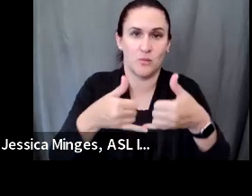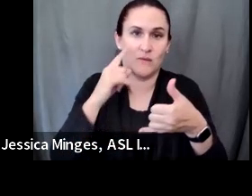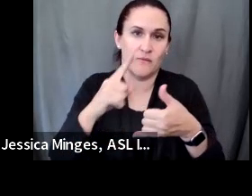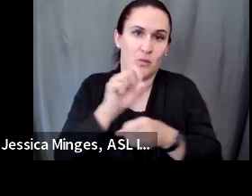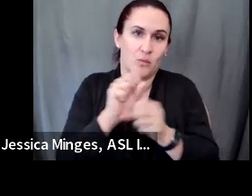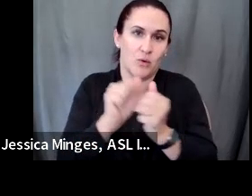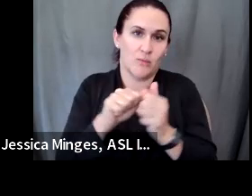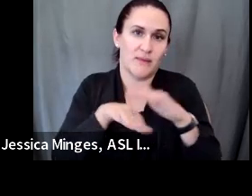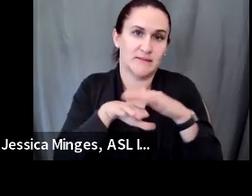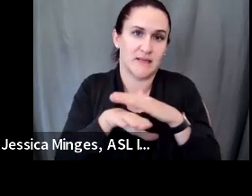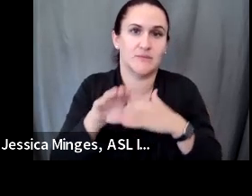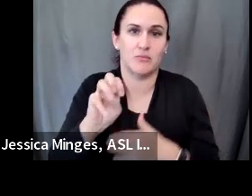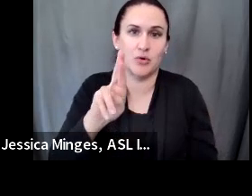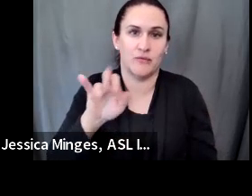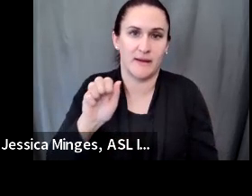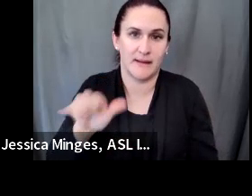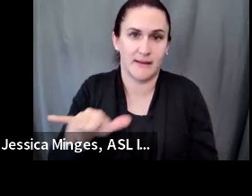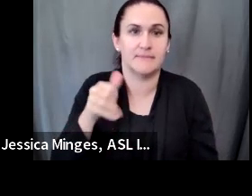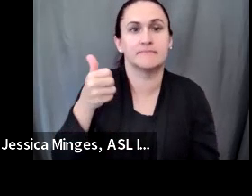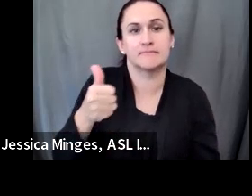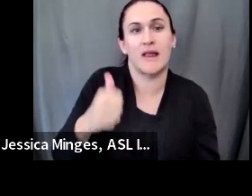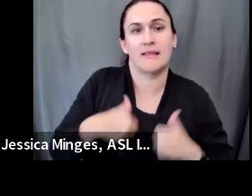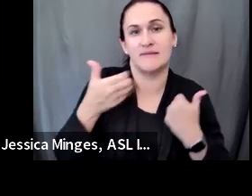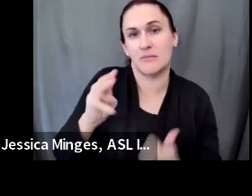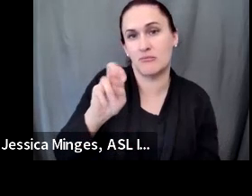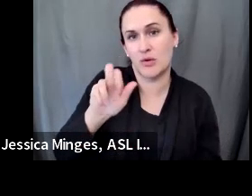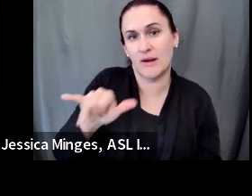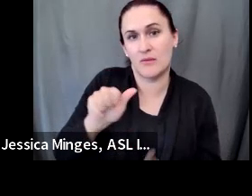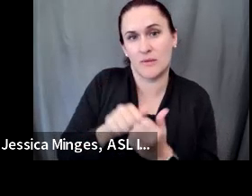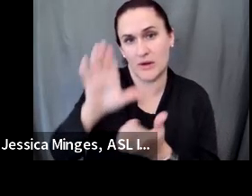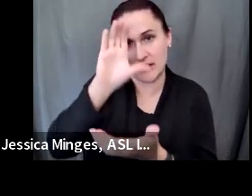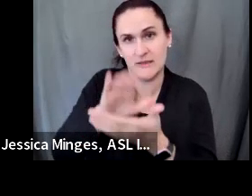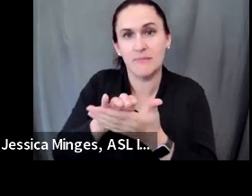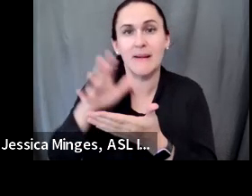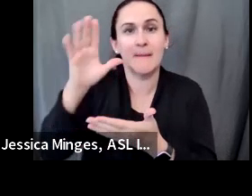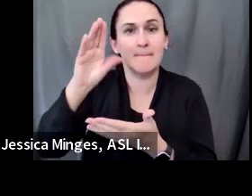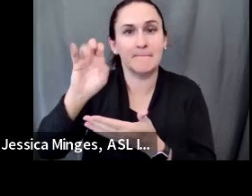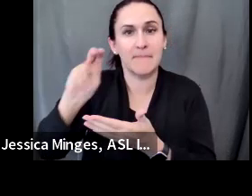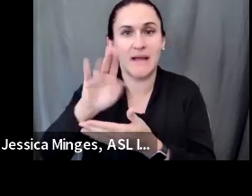with Accessible Murray. Carissa lives in Murray with her husband, Ben, and their adopted son, Will.